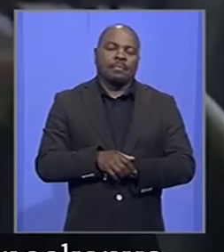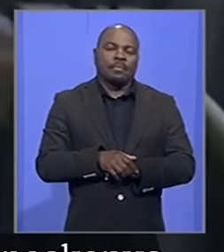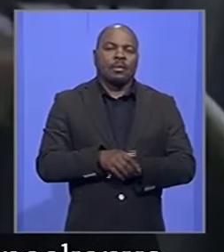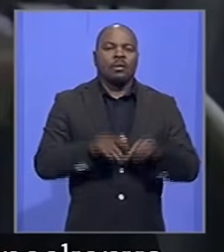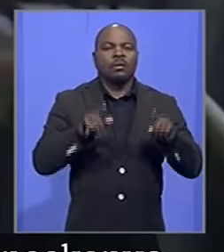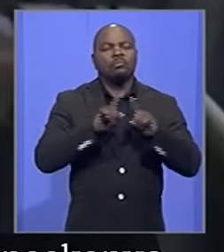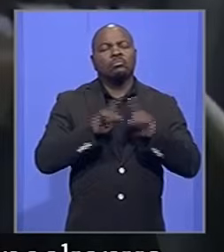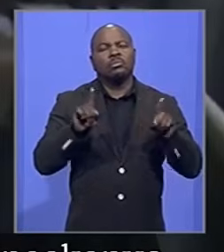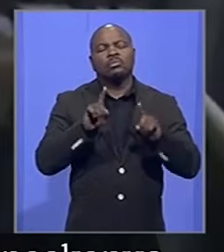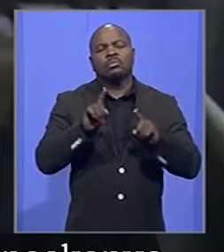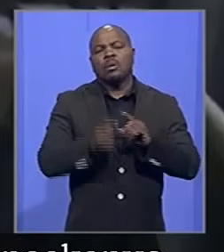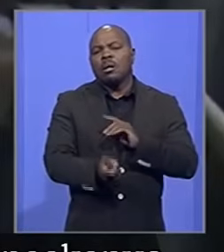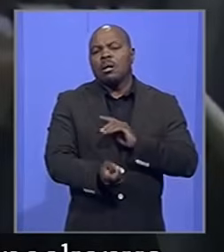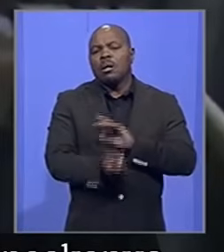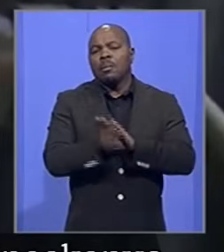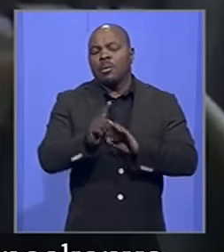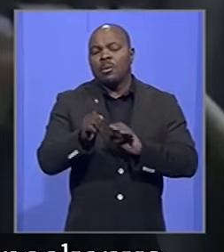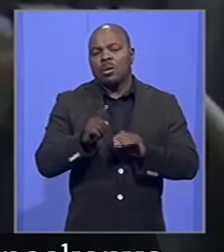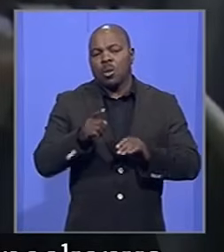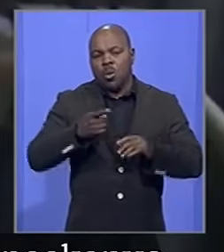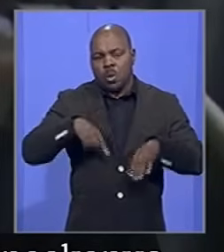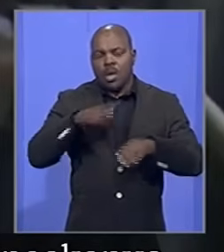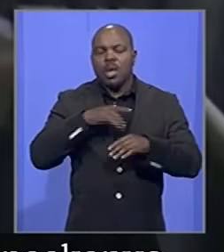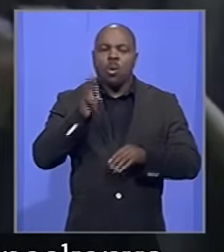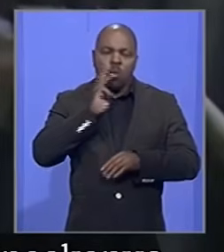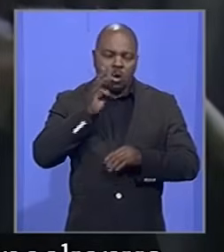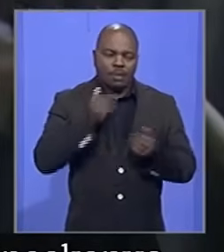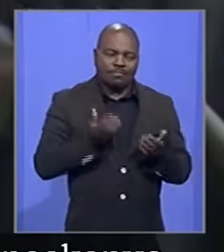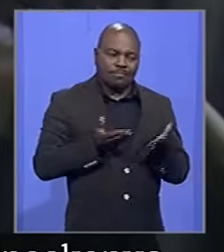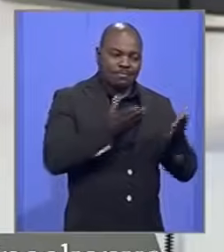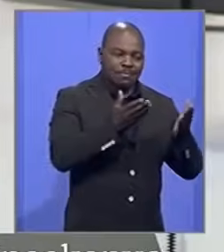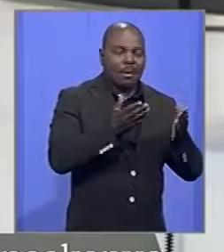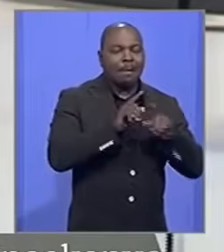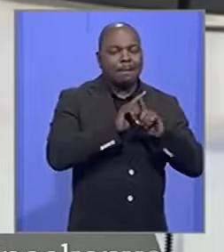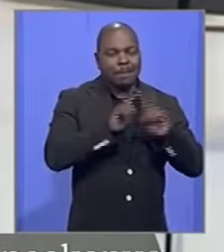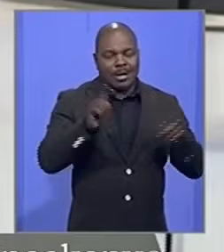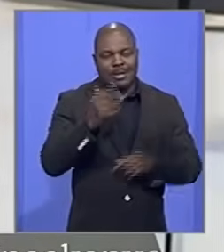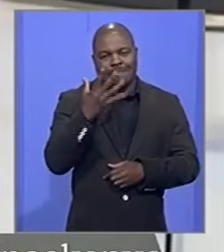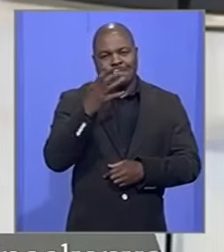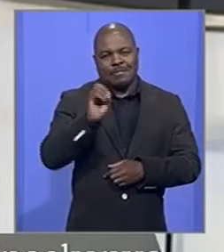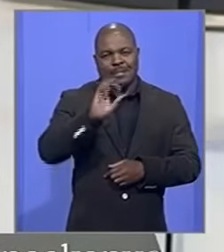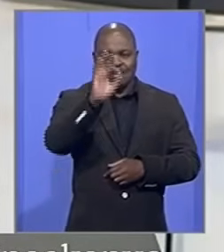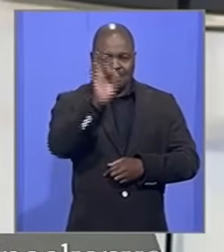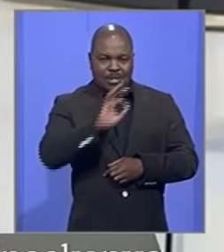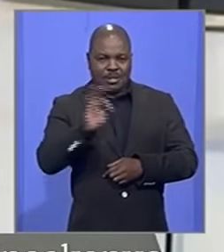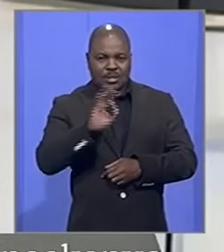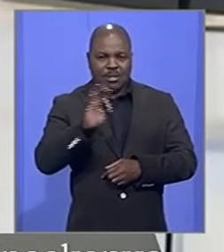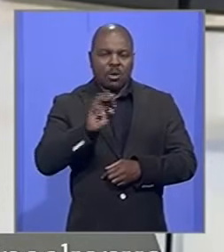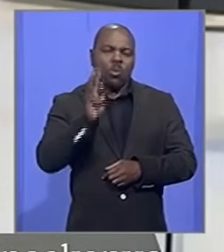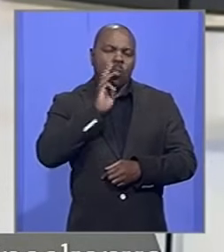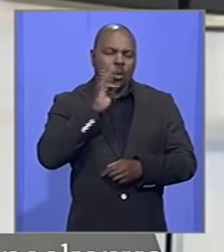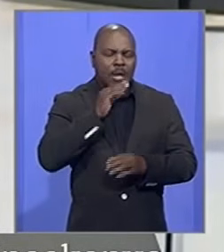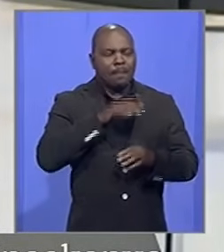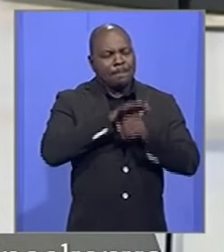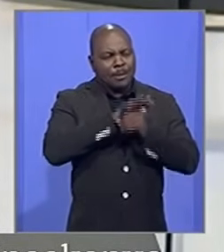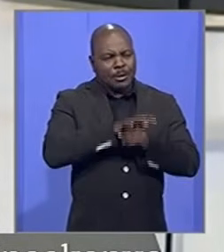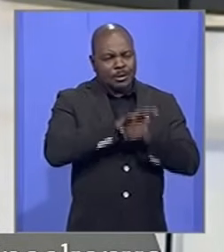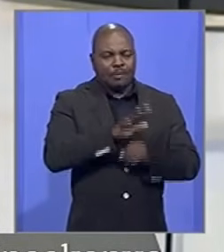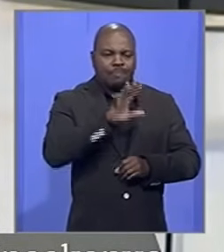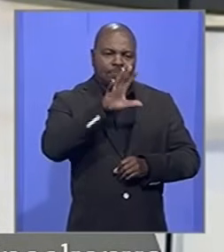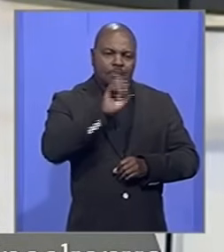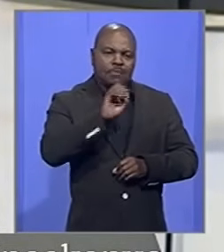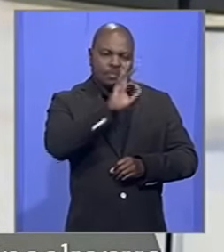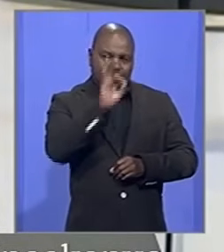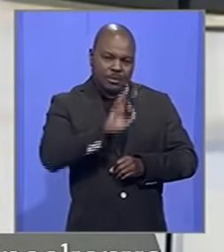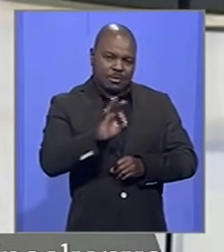going to be happening is we are going to be pumping, but at 50%. So we're reducing pumping at 50, and